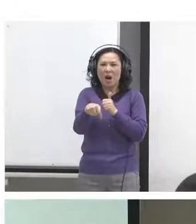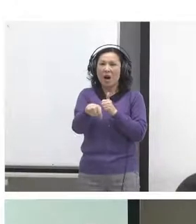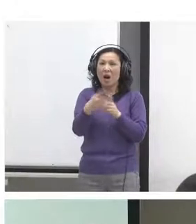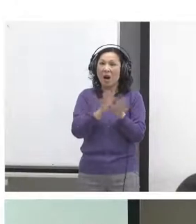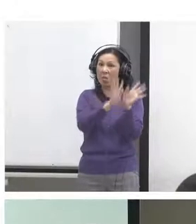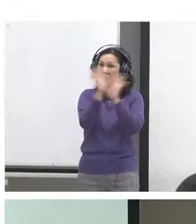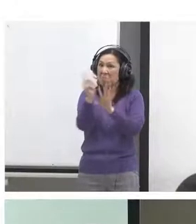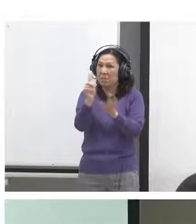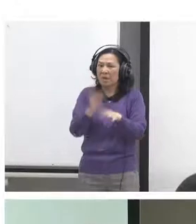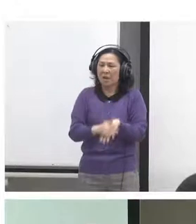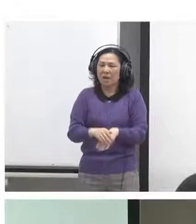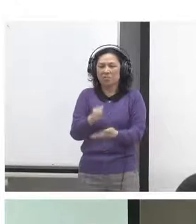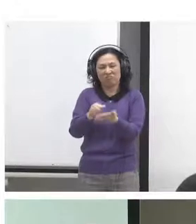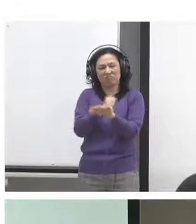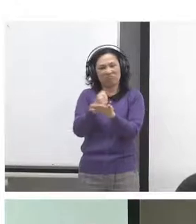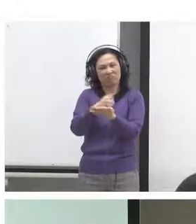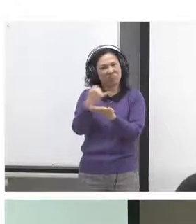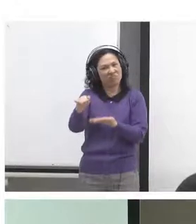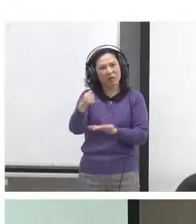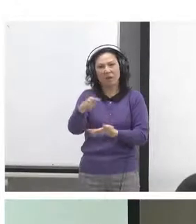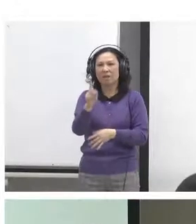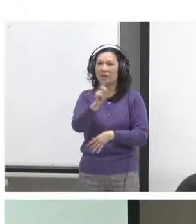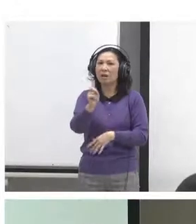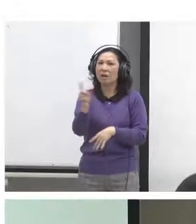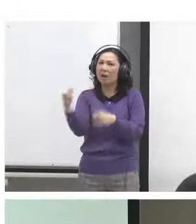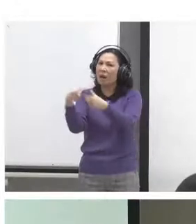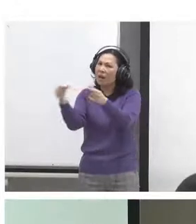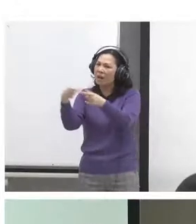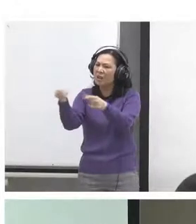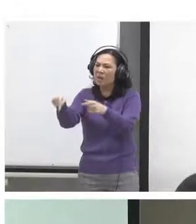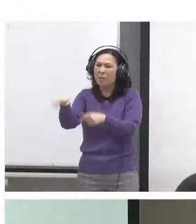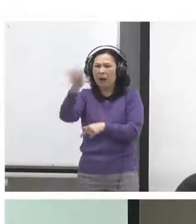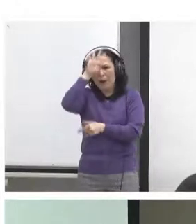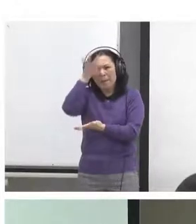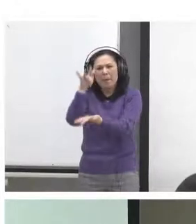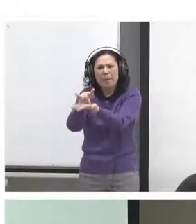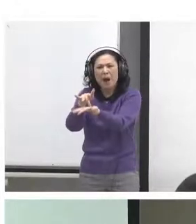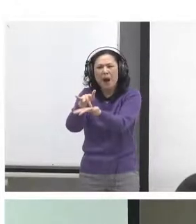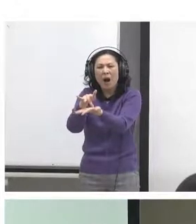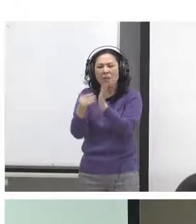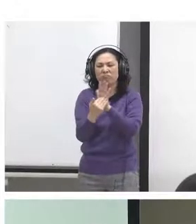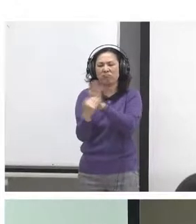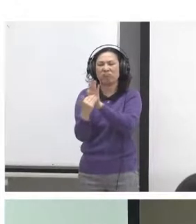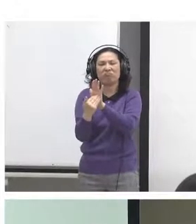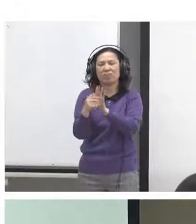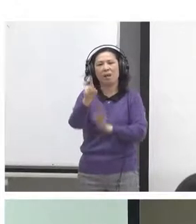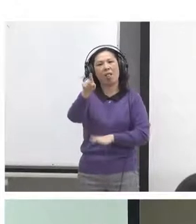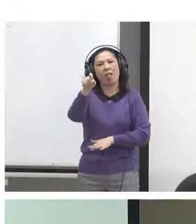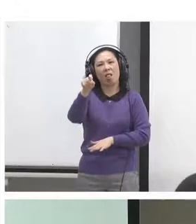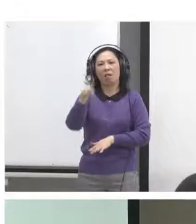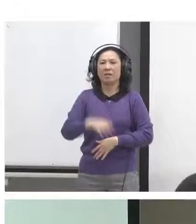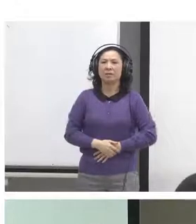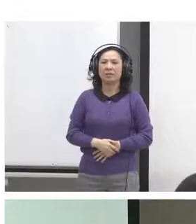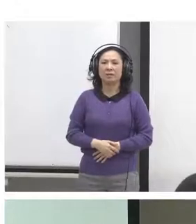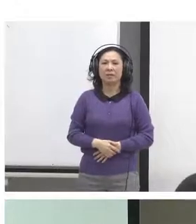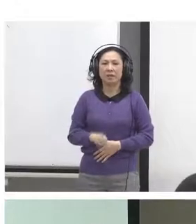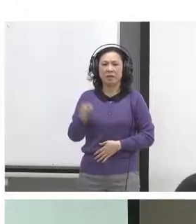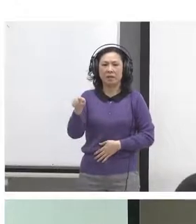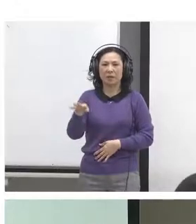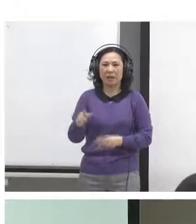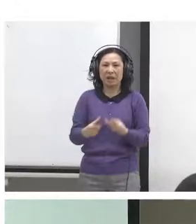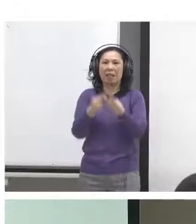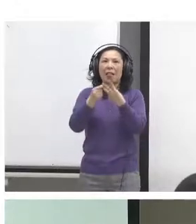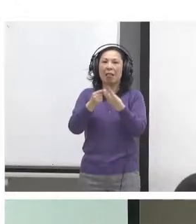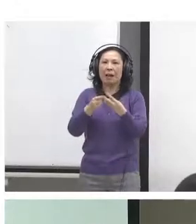able to defeat the coronaviruses, and the third wave outbreak is on the verge of